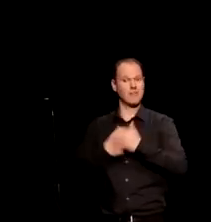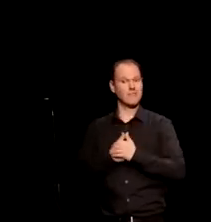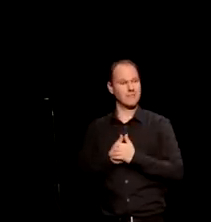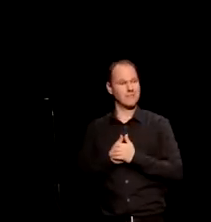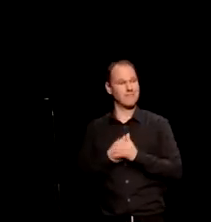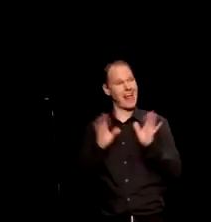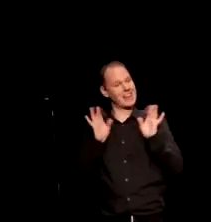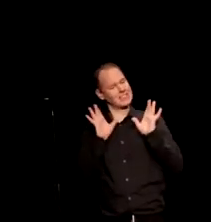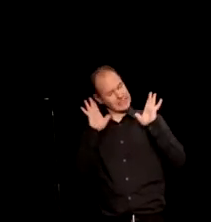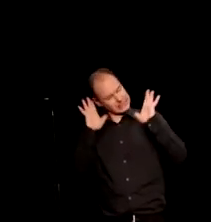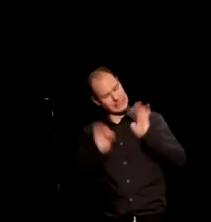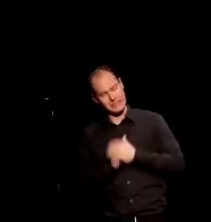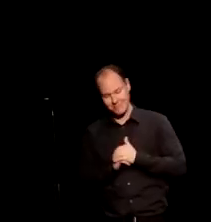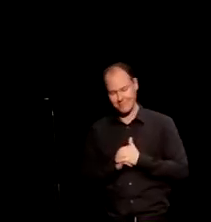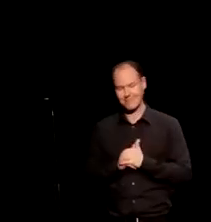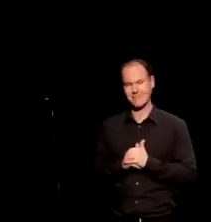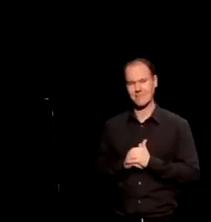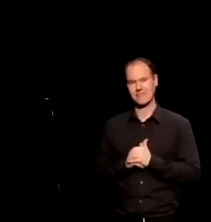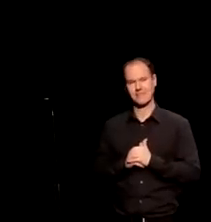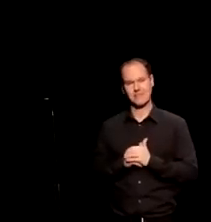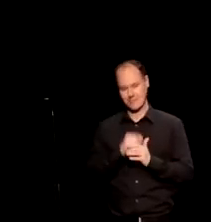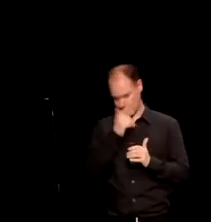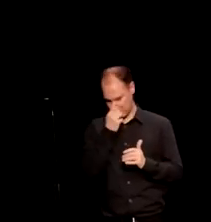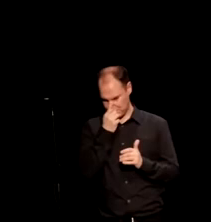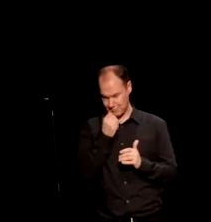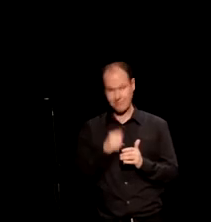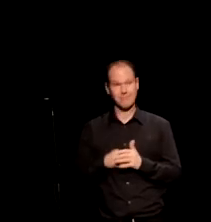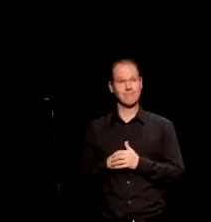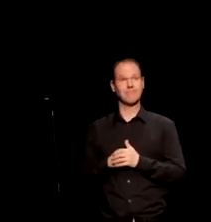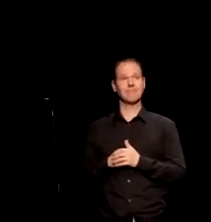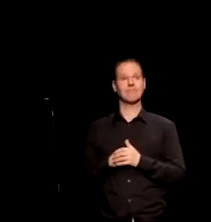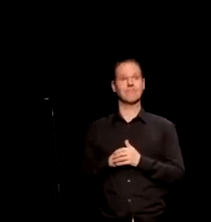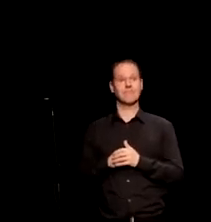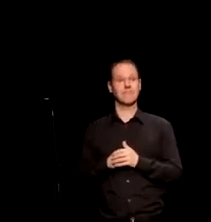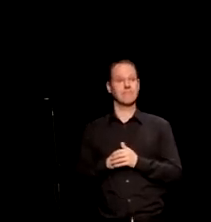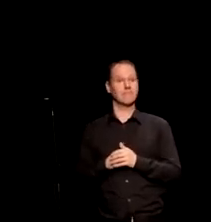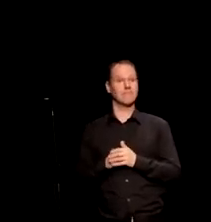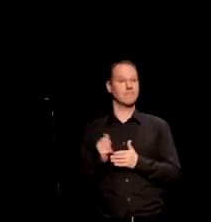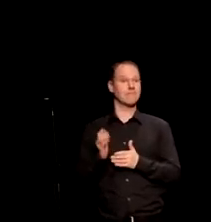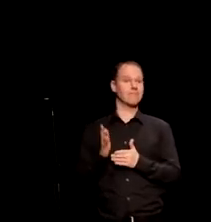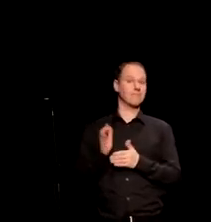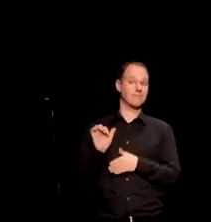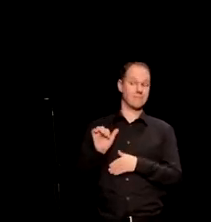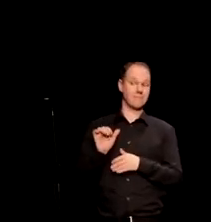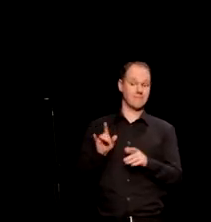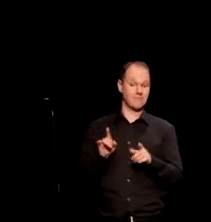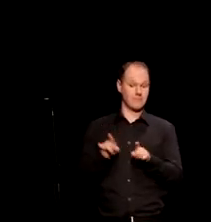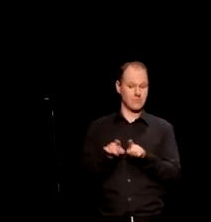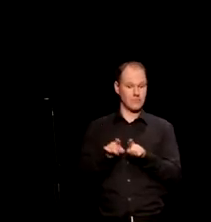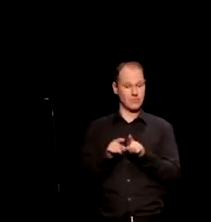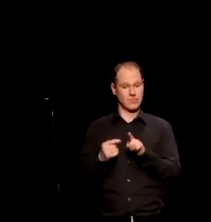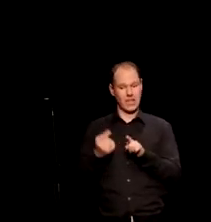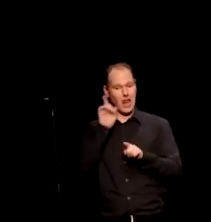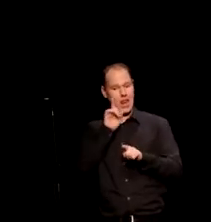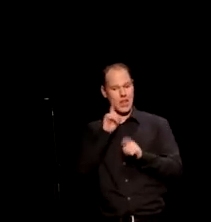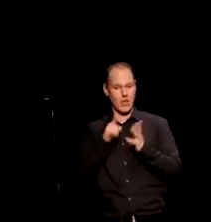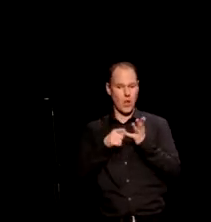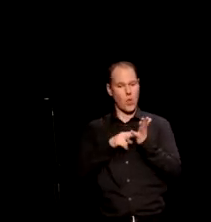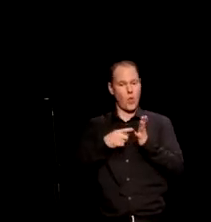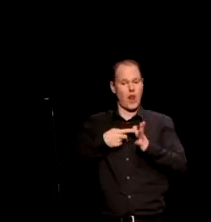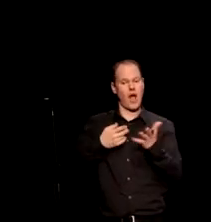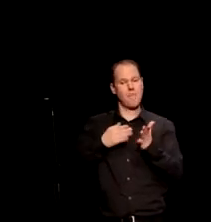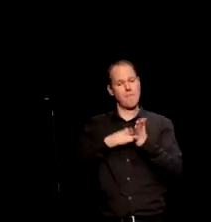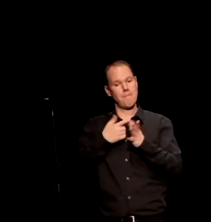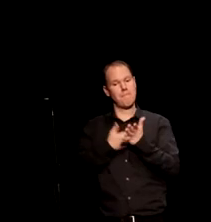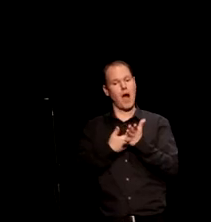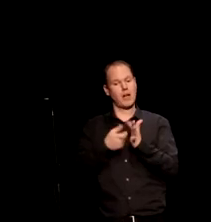I'll leave it there. No, that's true. And I think it's particularly thinking about what you were saying about Una Marsden, and I'm like a really